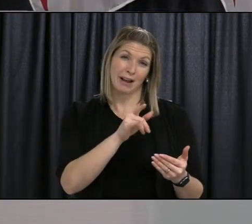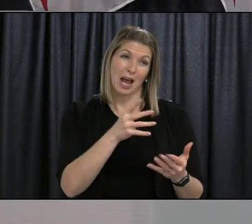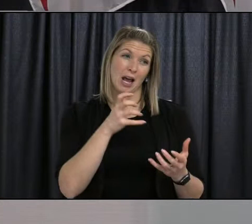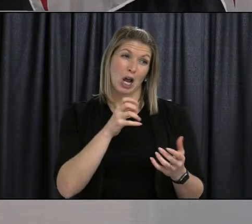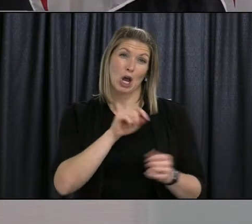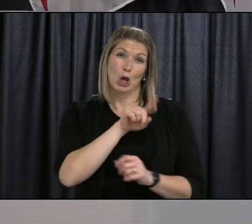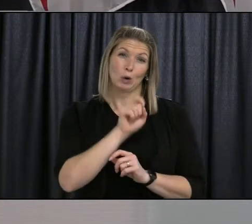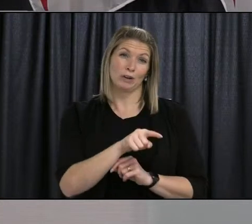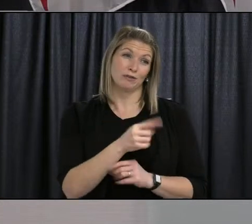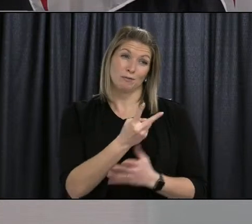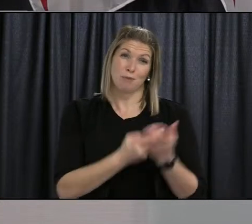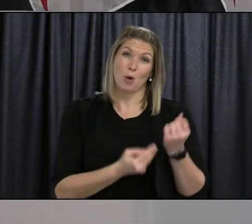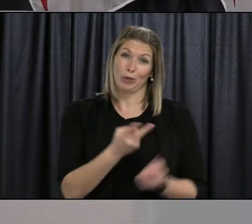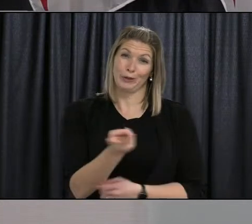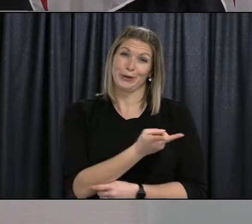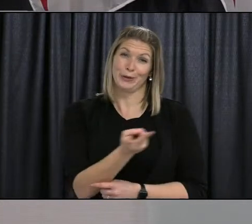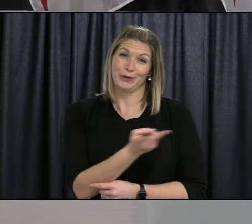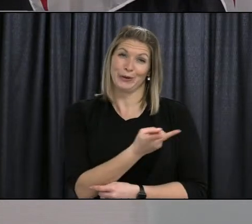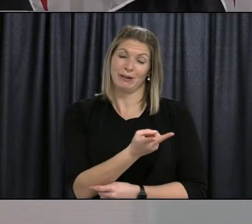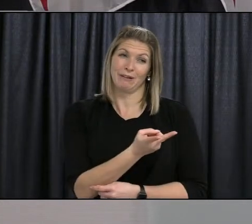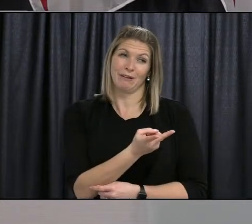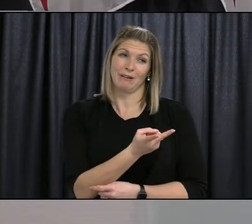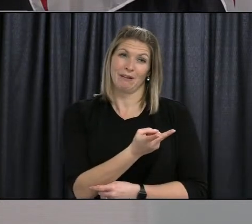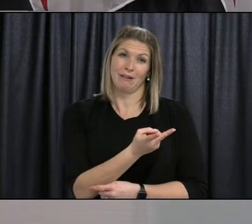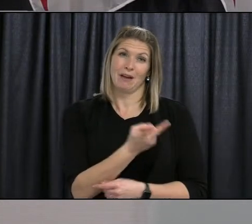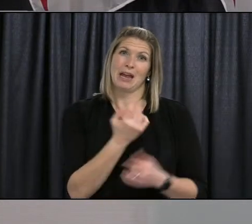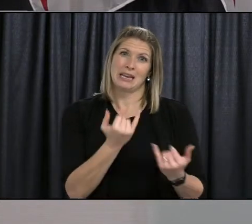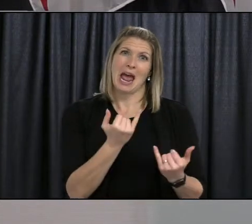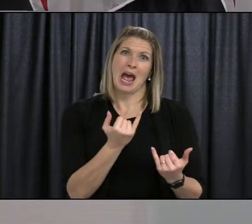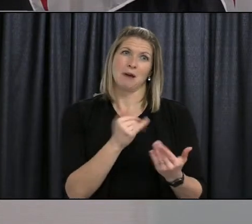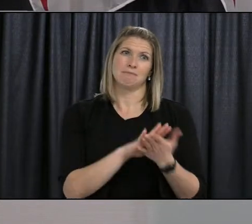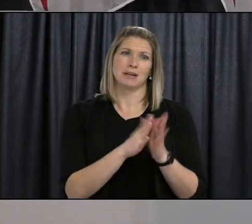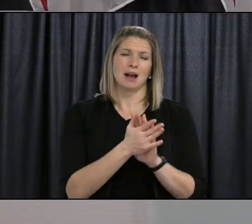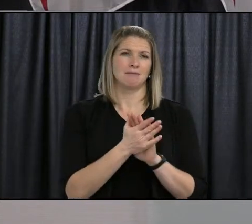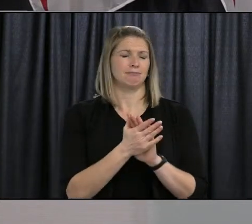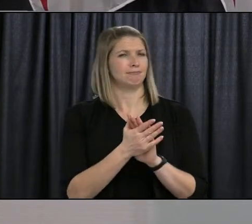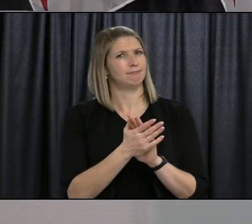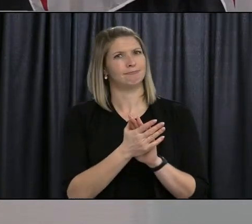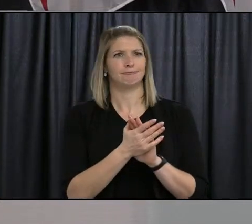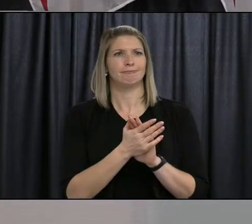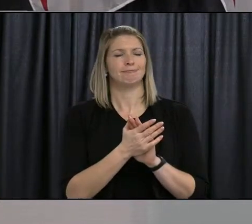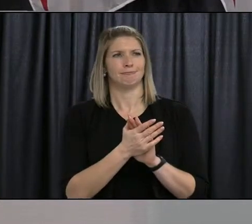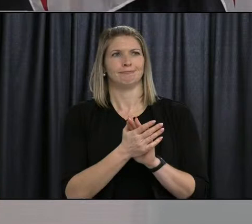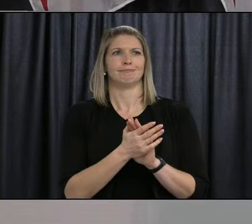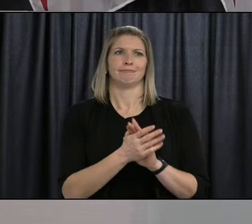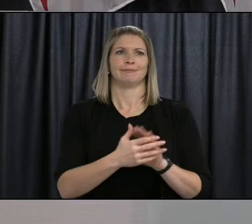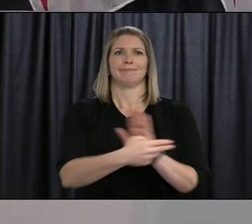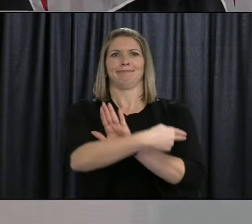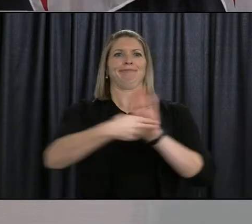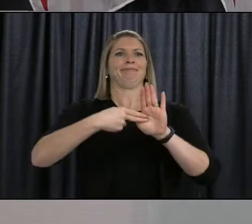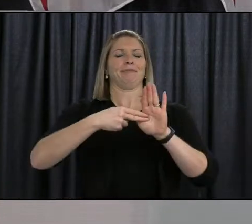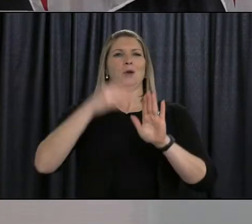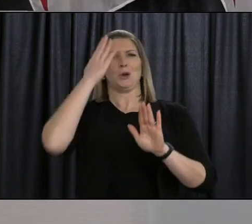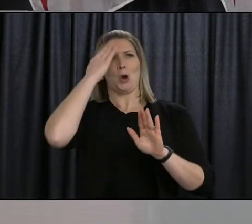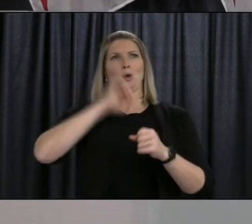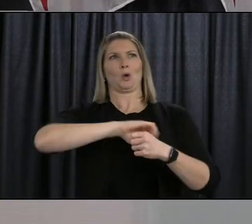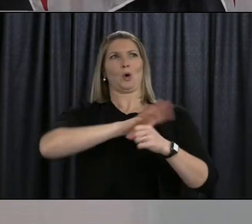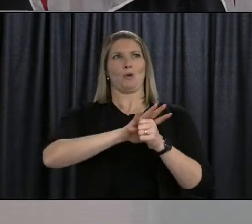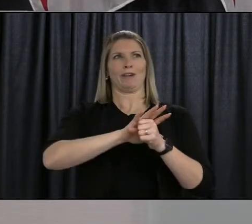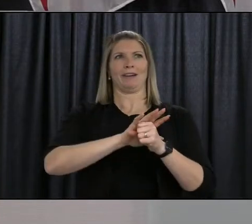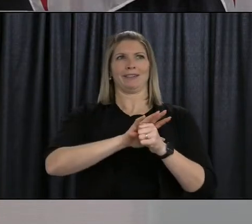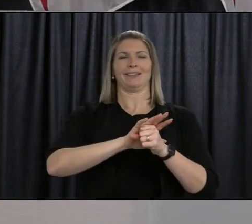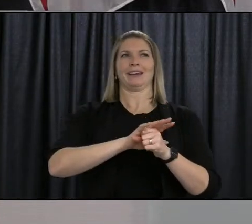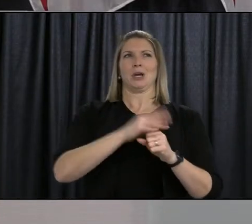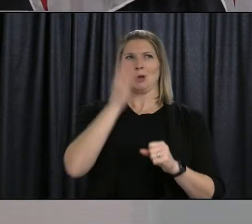Fitzgerald and Minister Haggie. You two have sort of become the face of this pandemic for thousands of people in this province. I guess, what have you learned,